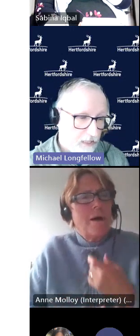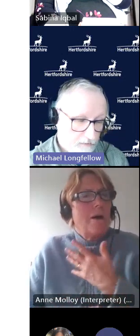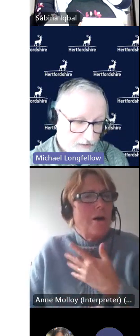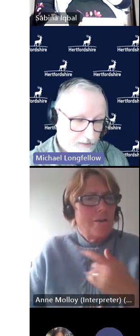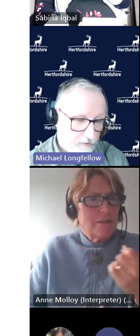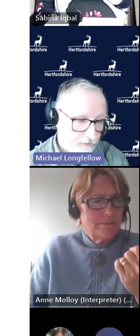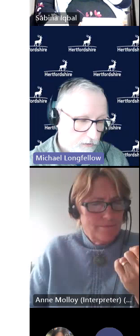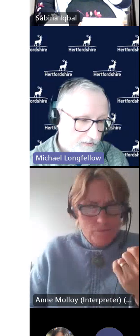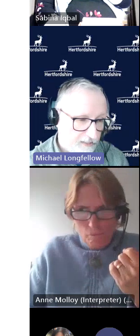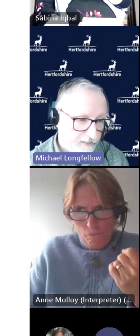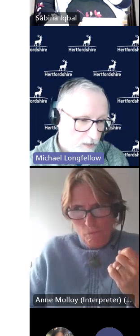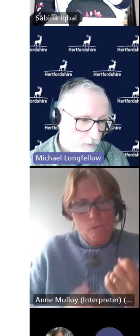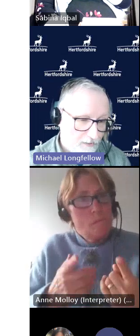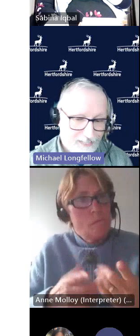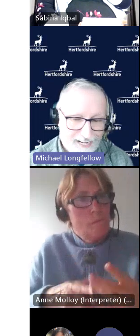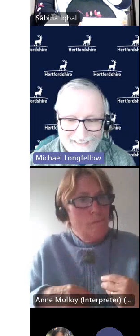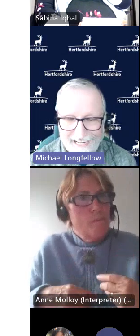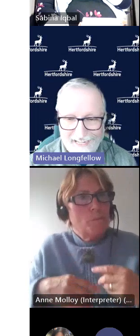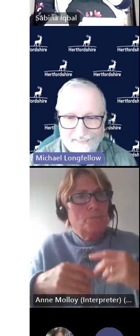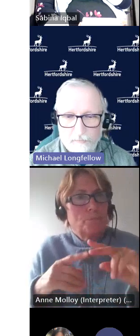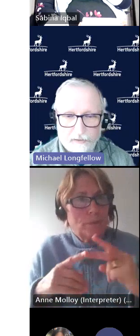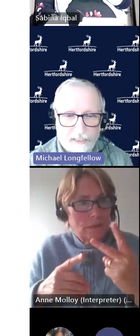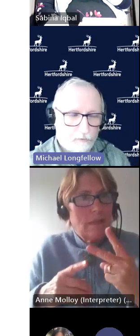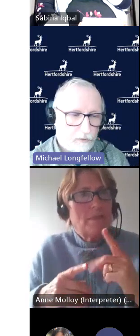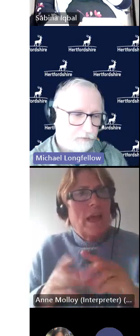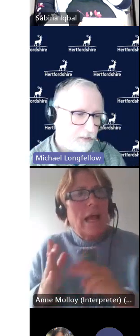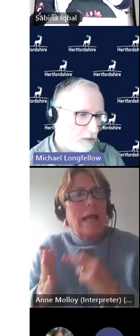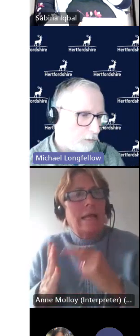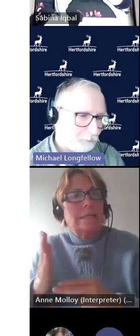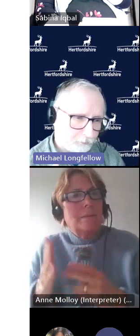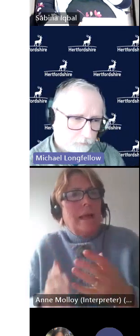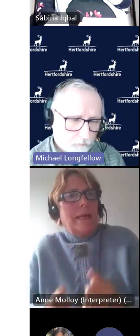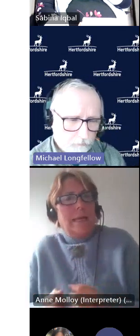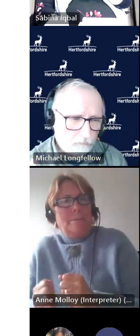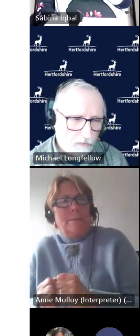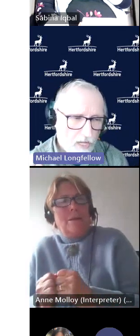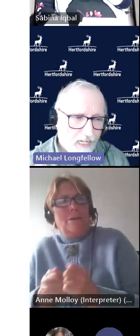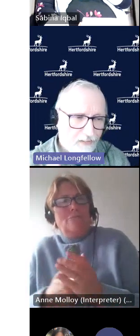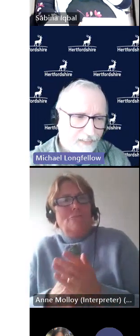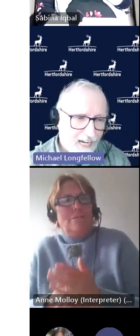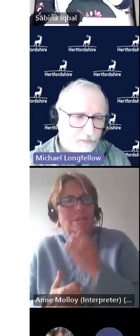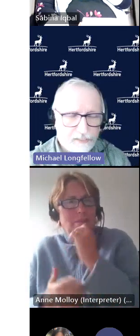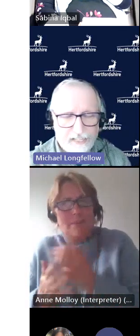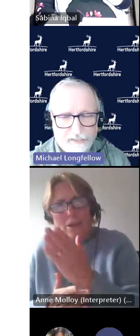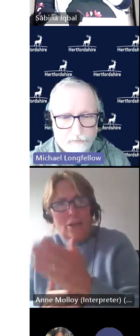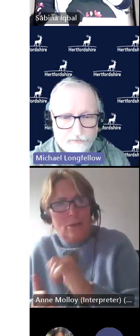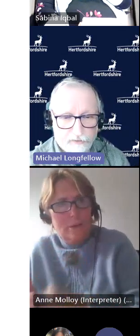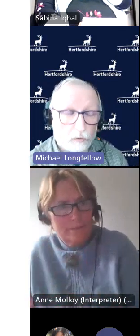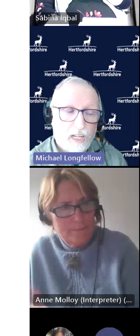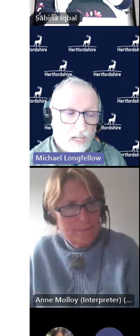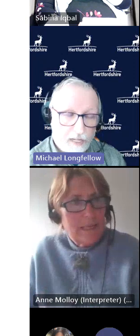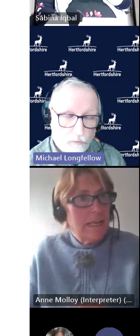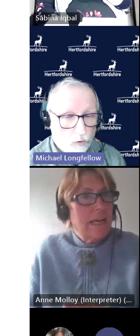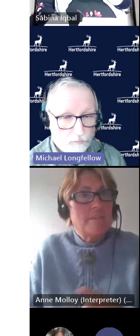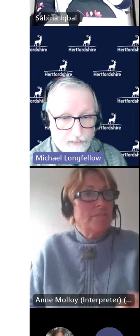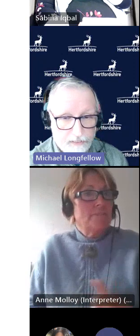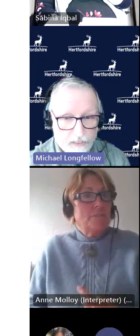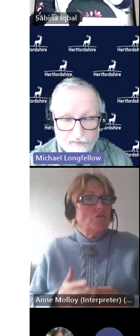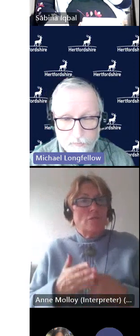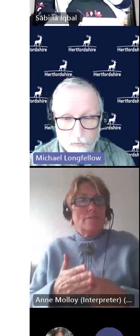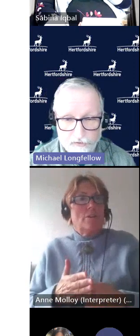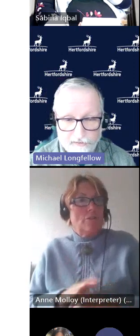make the accept the referral the second time around and then cancel it, but keep the reference number. If they haven't attended the referral, they